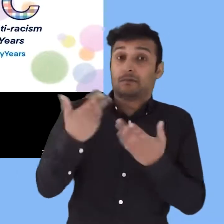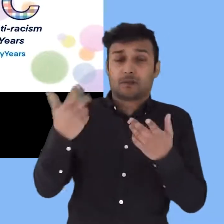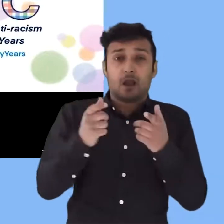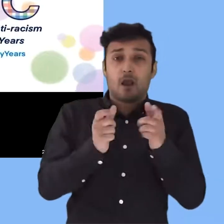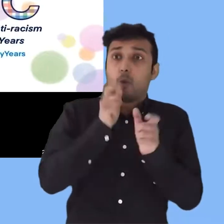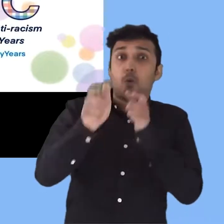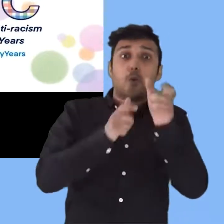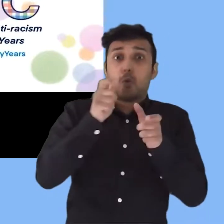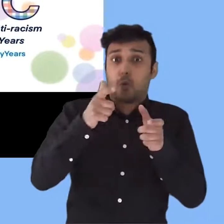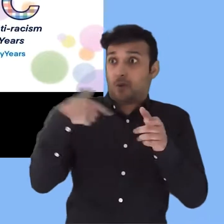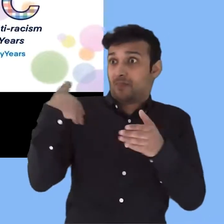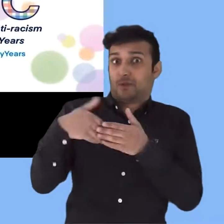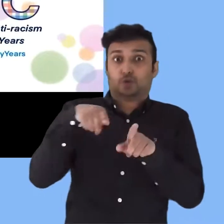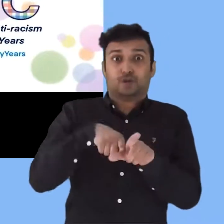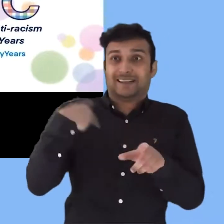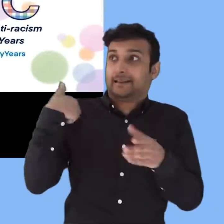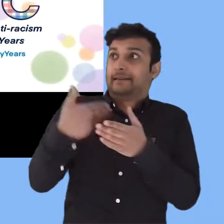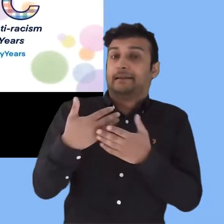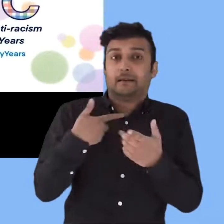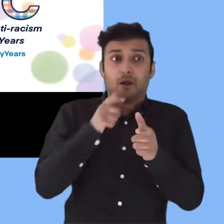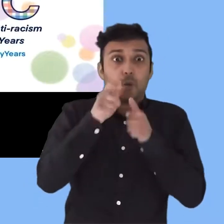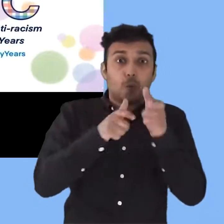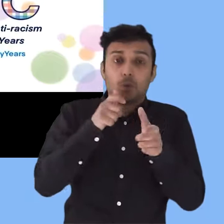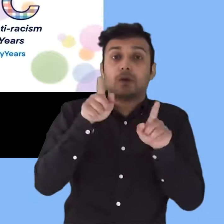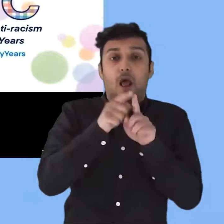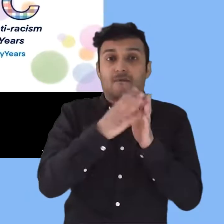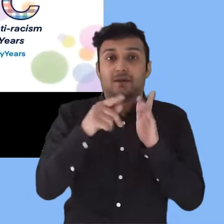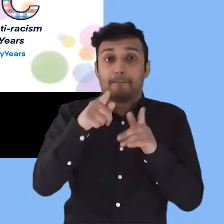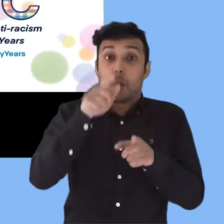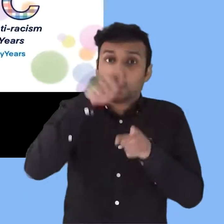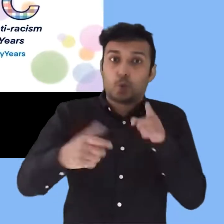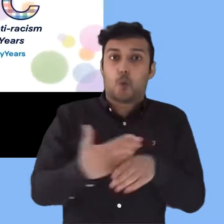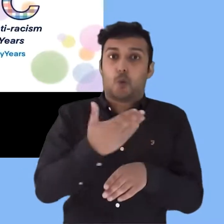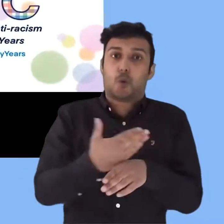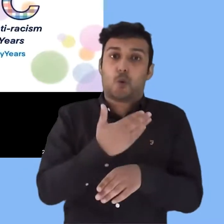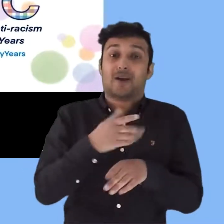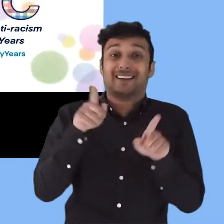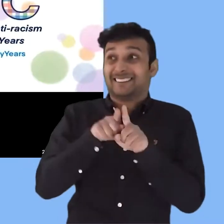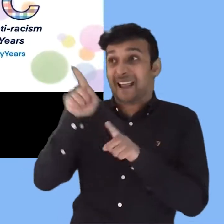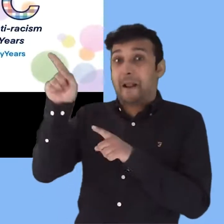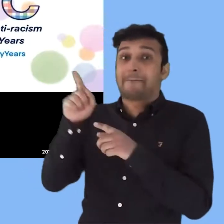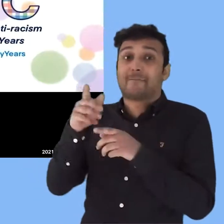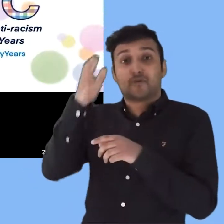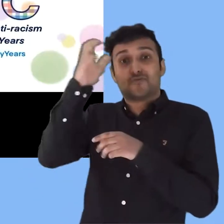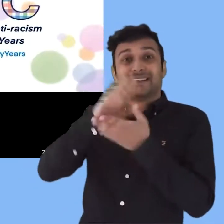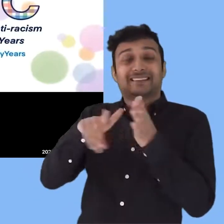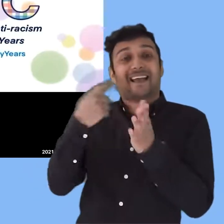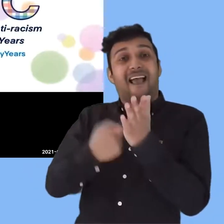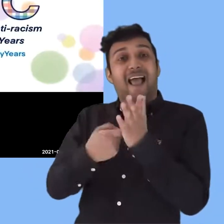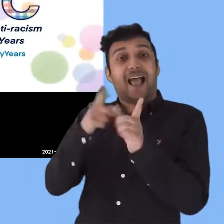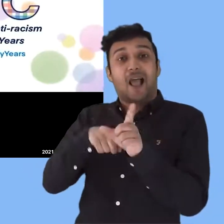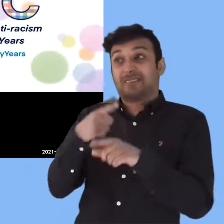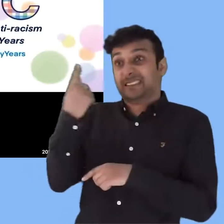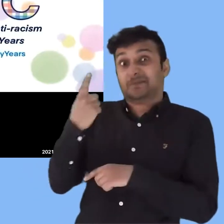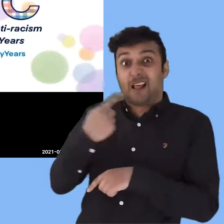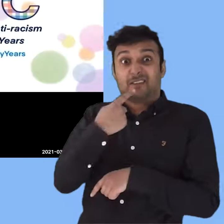doing the work, even Prince Harry used it in his interview. Thinking about being an ally, what does that mean? What's it